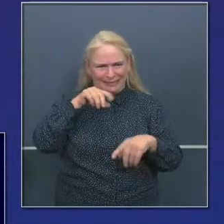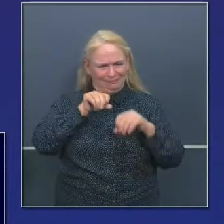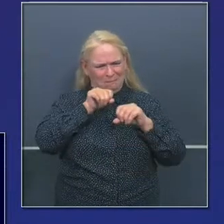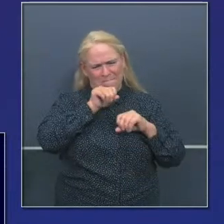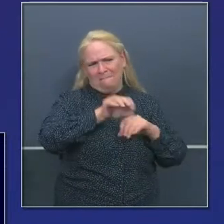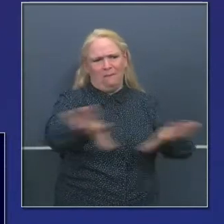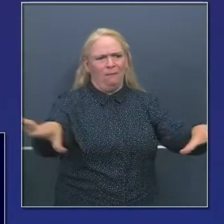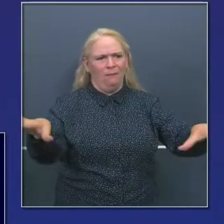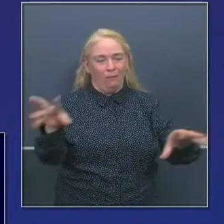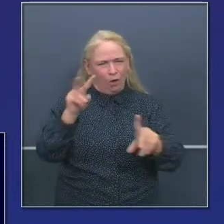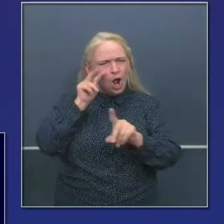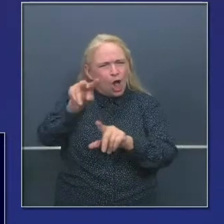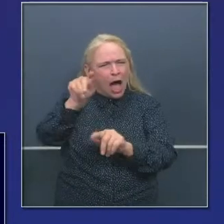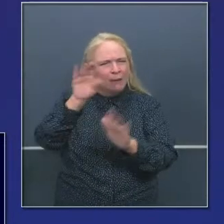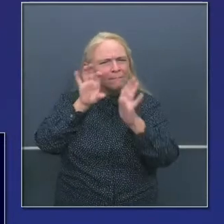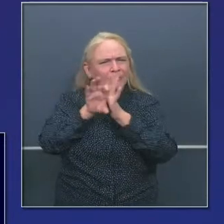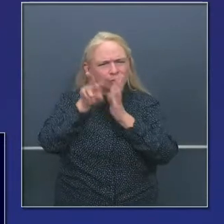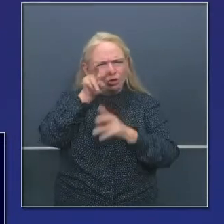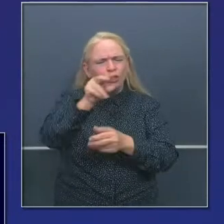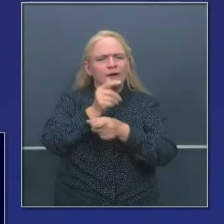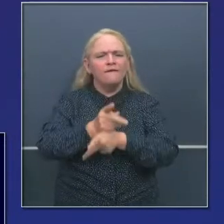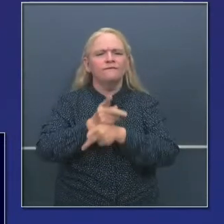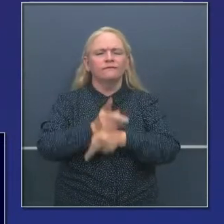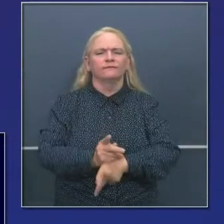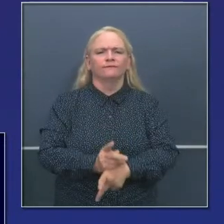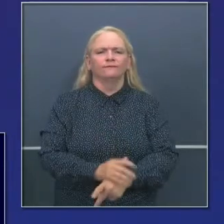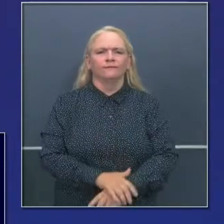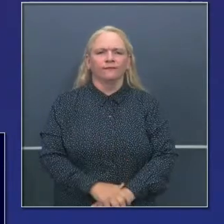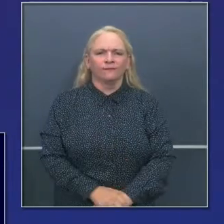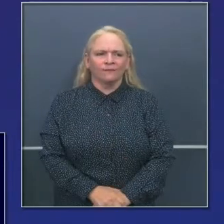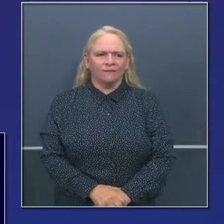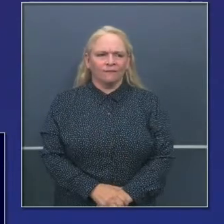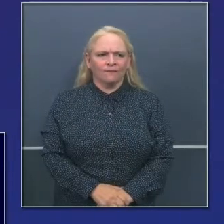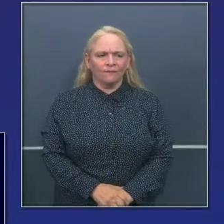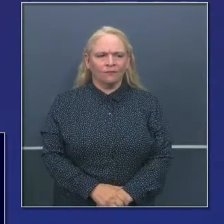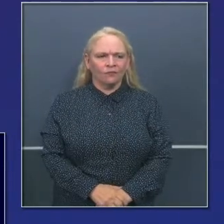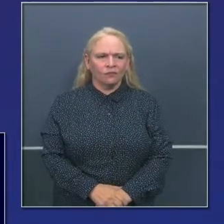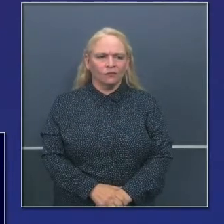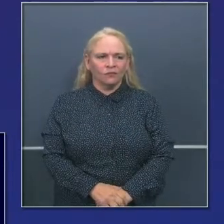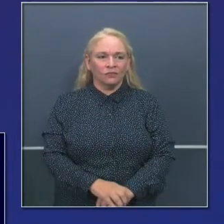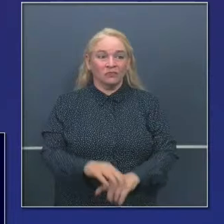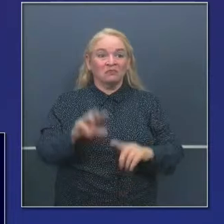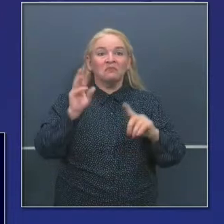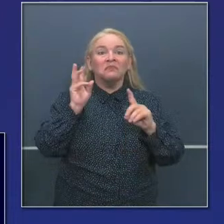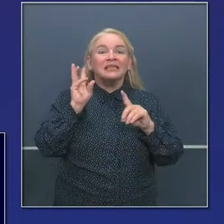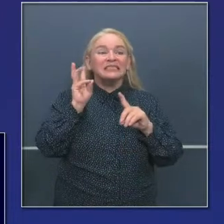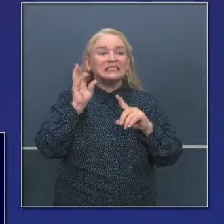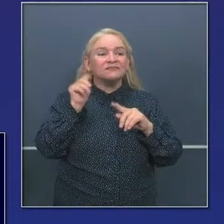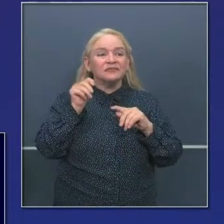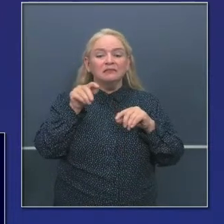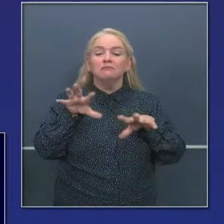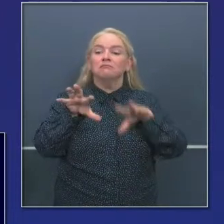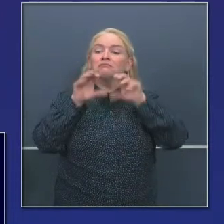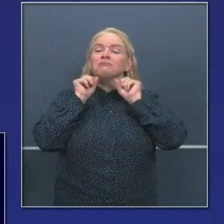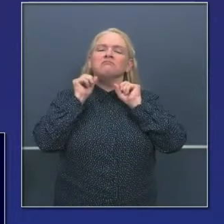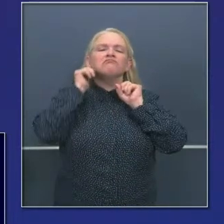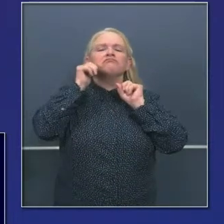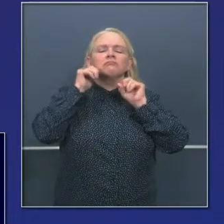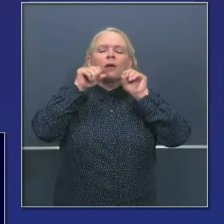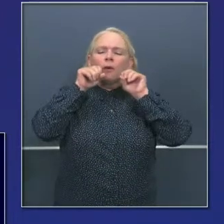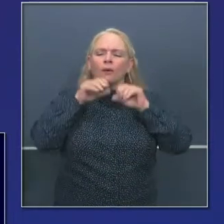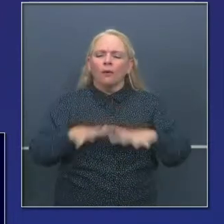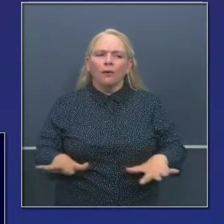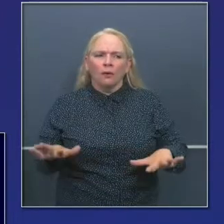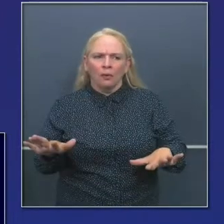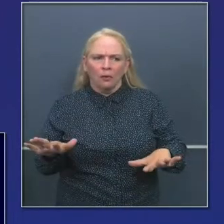this closely. If you cough, droplets go about 6 feet. Even if you take a big exhale, droplets go